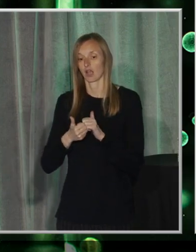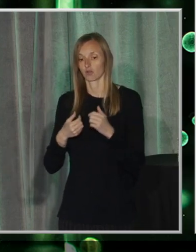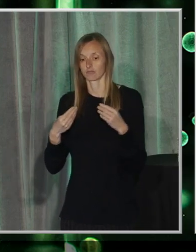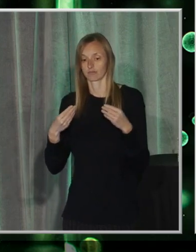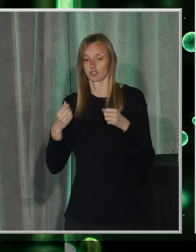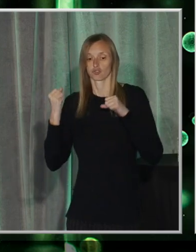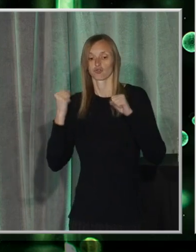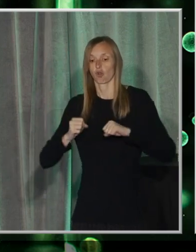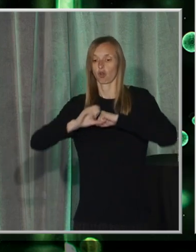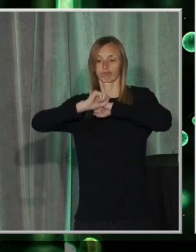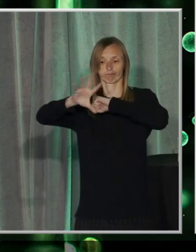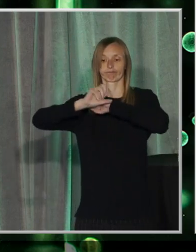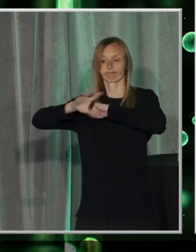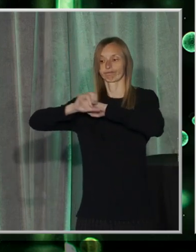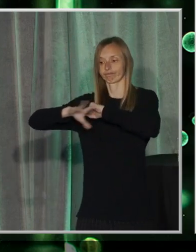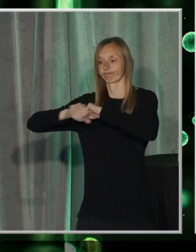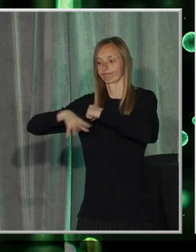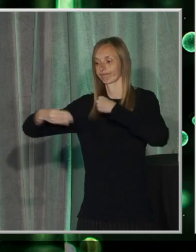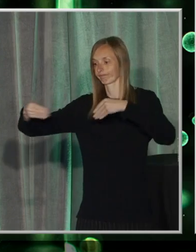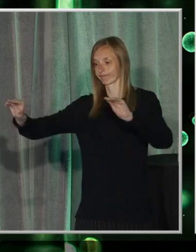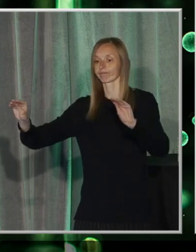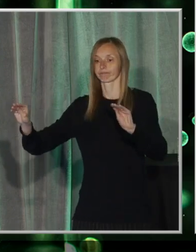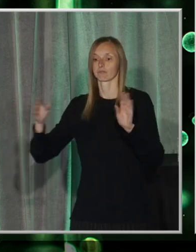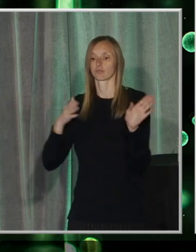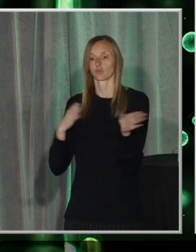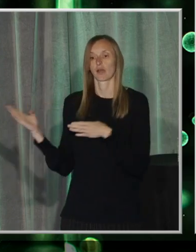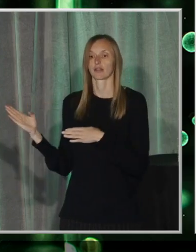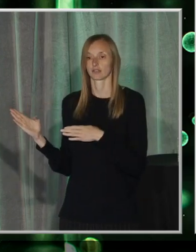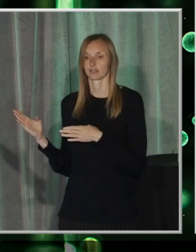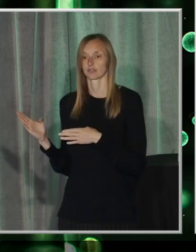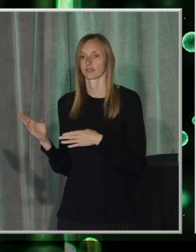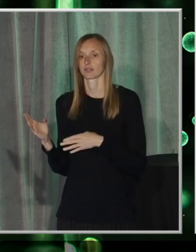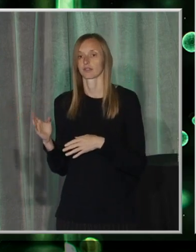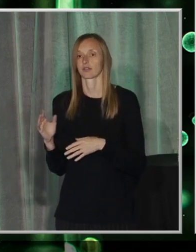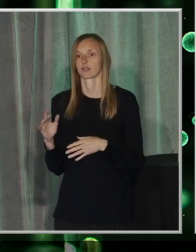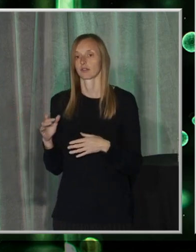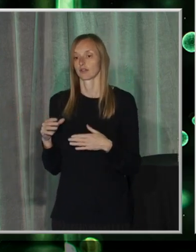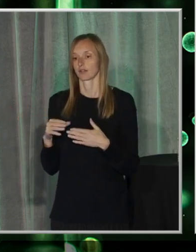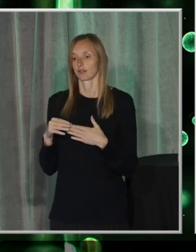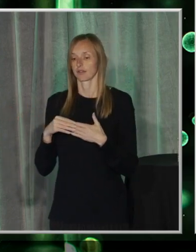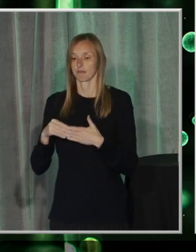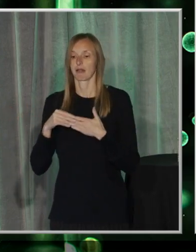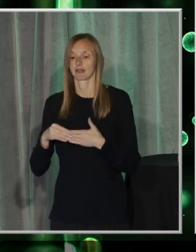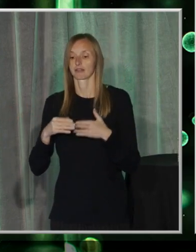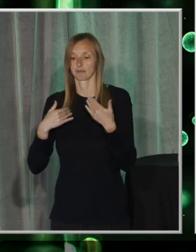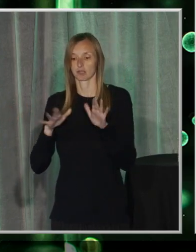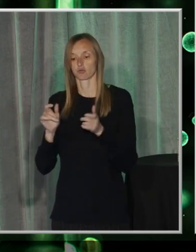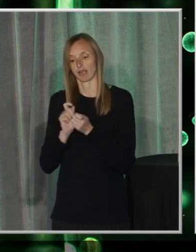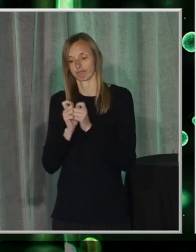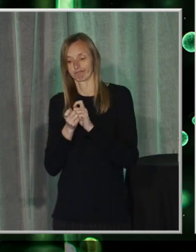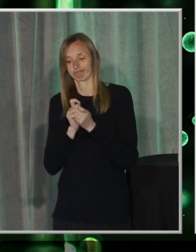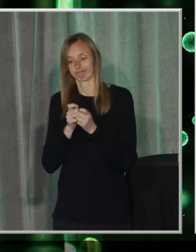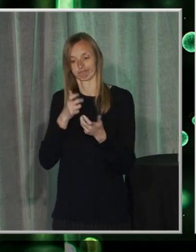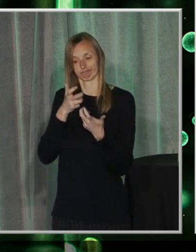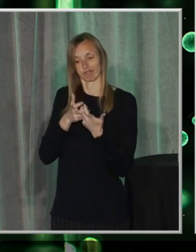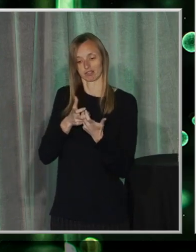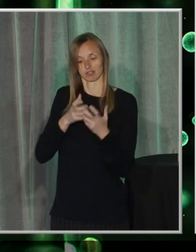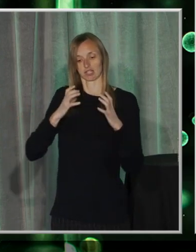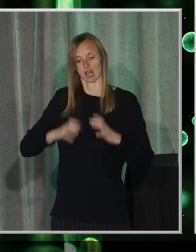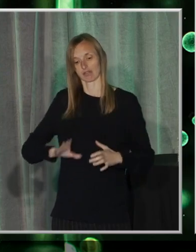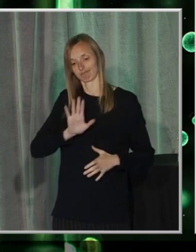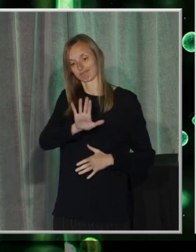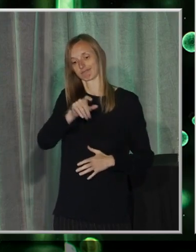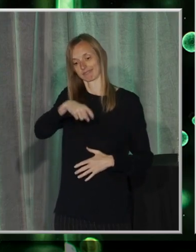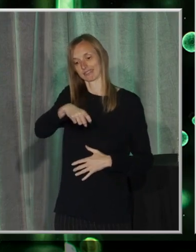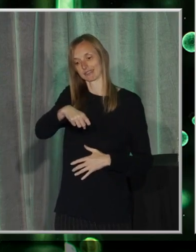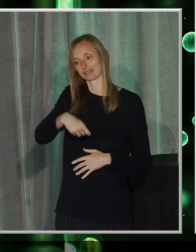strong marketing strategies. And as I said, our plastic packages will be customized according to our clients' needs. So